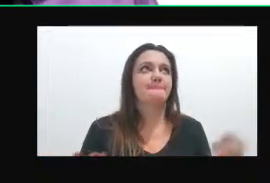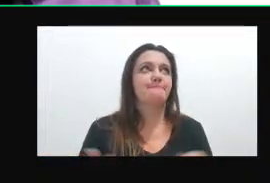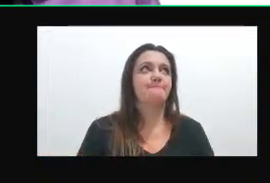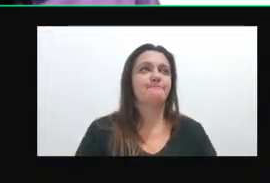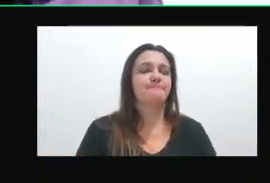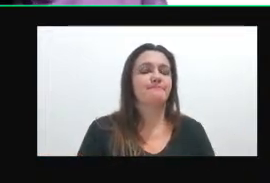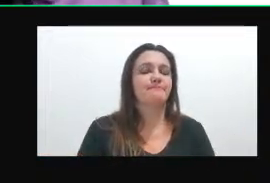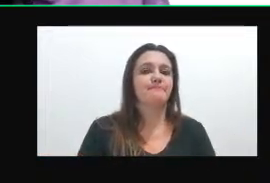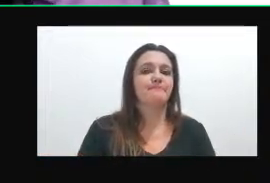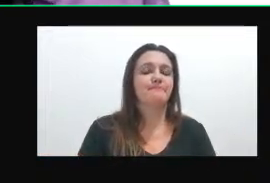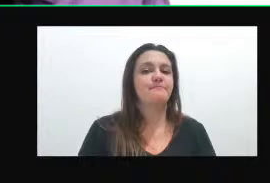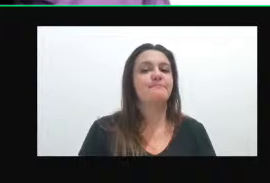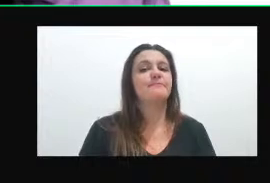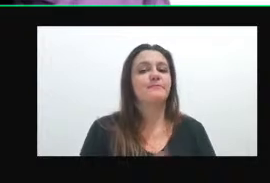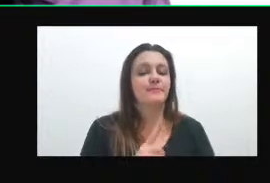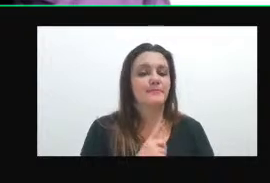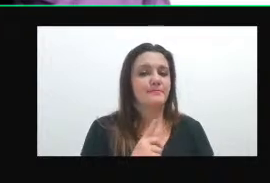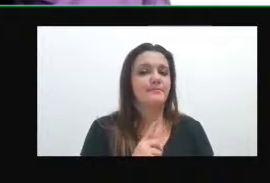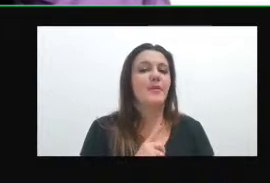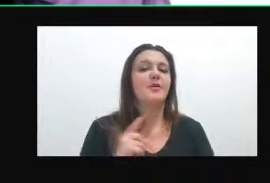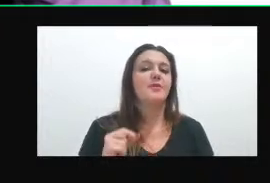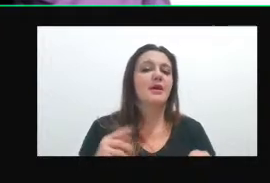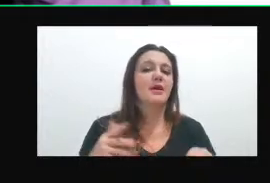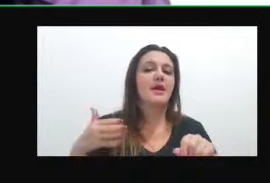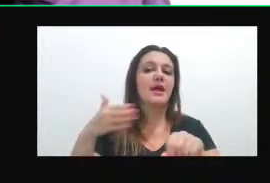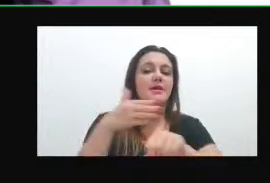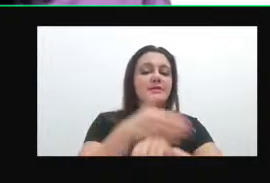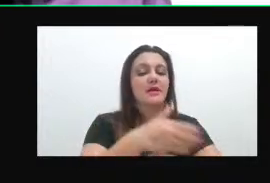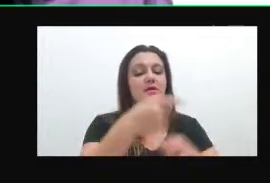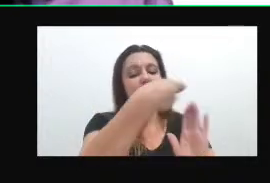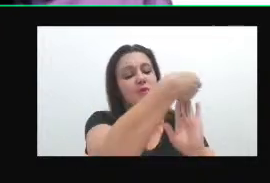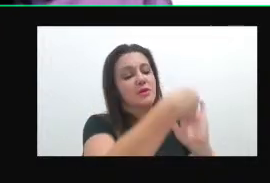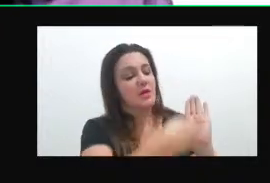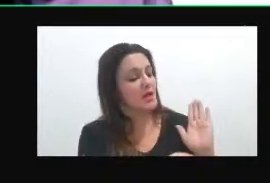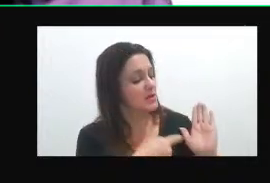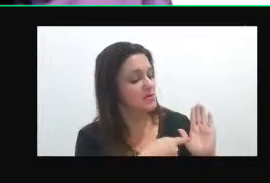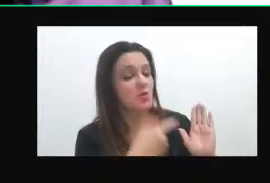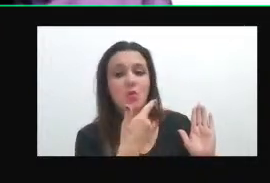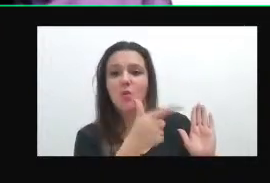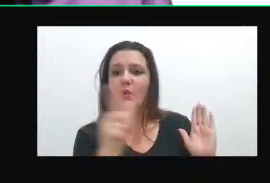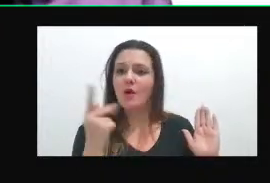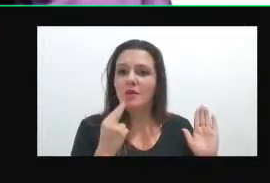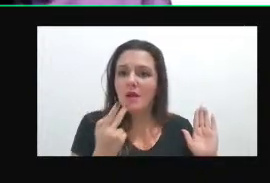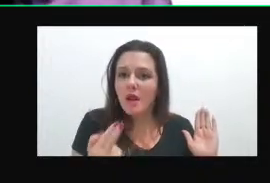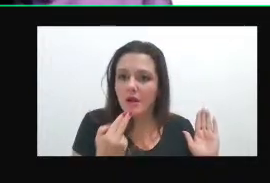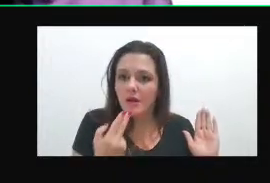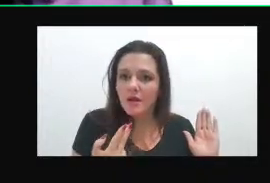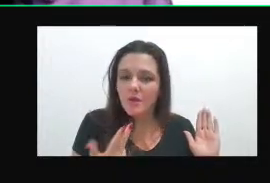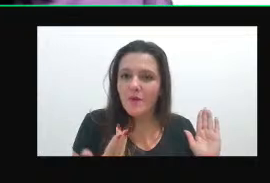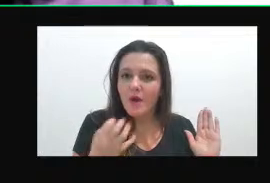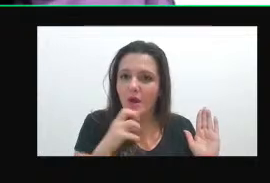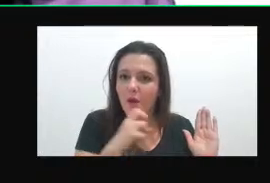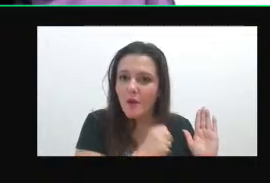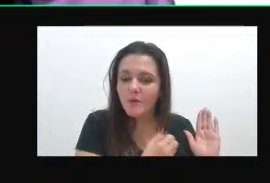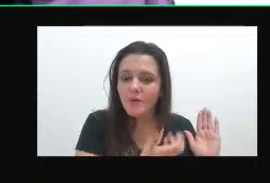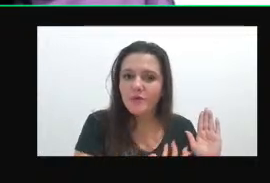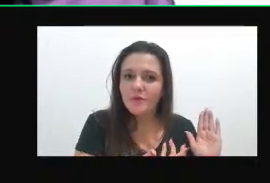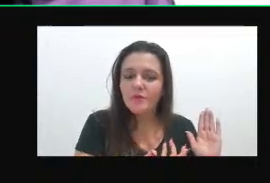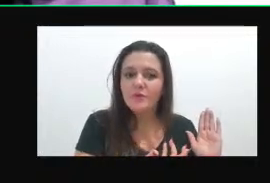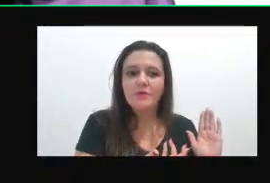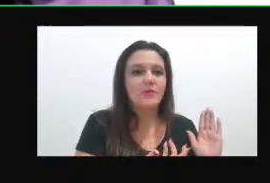to text in another language very quickly, will not go through the effort of learning a language.